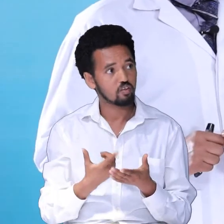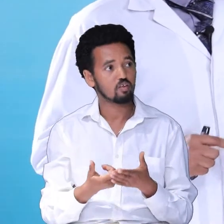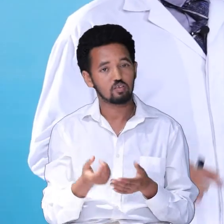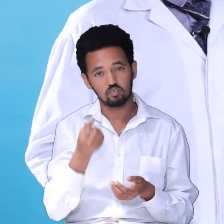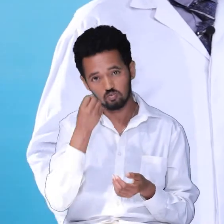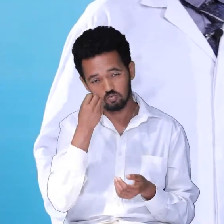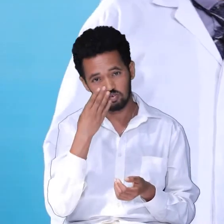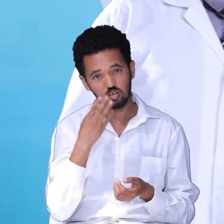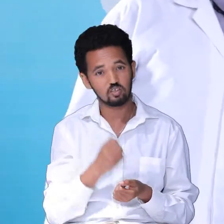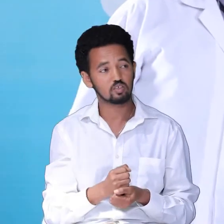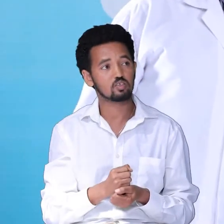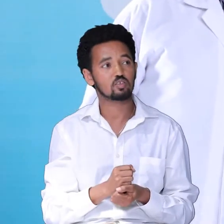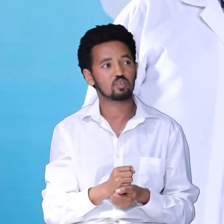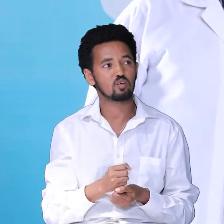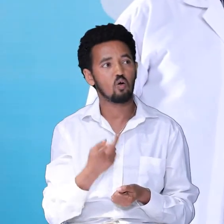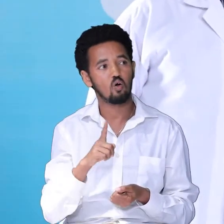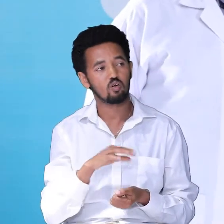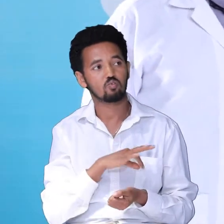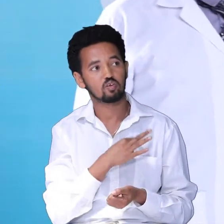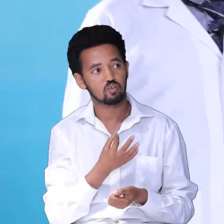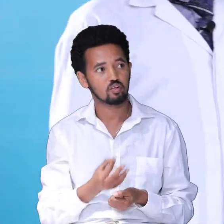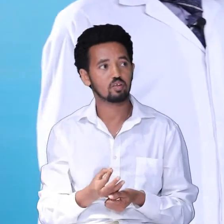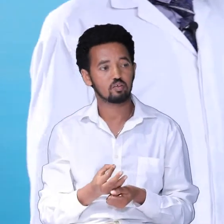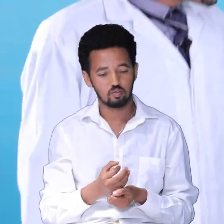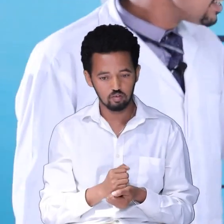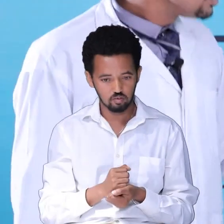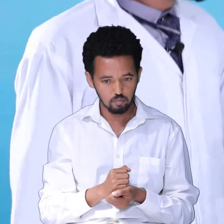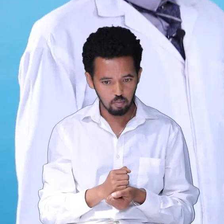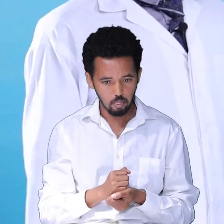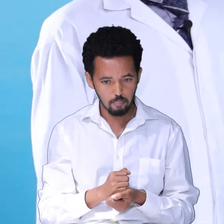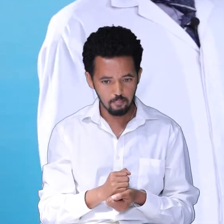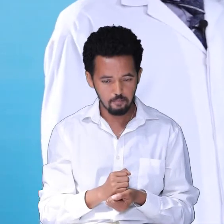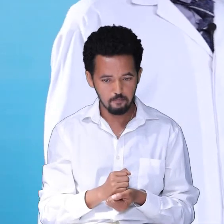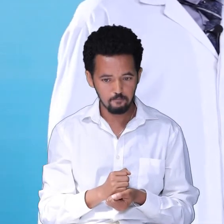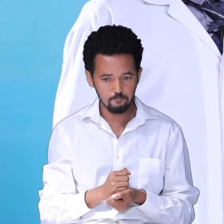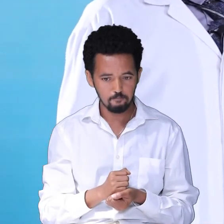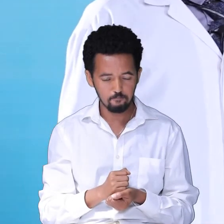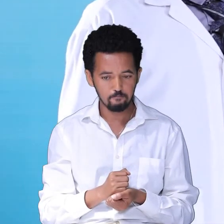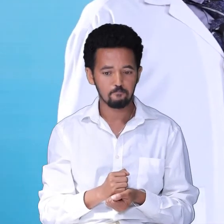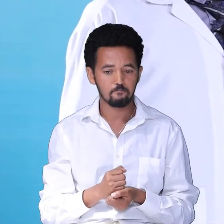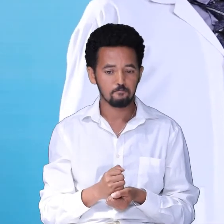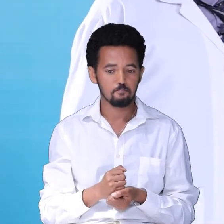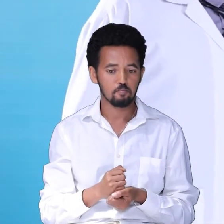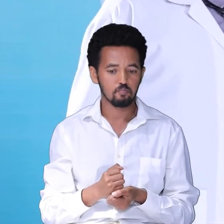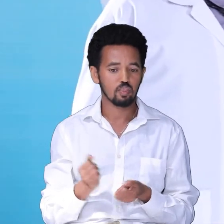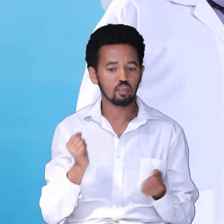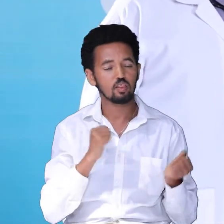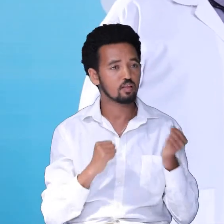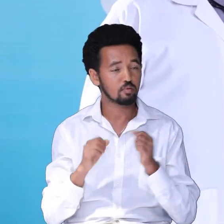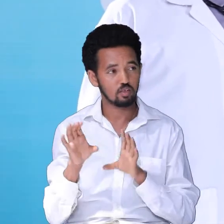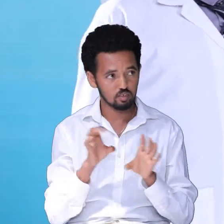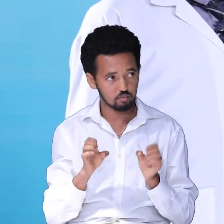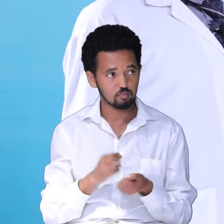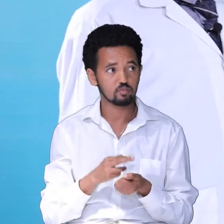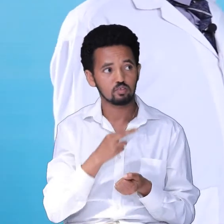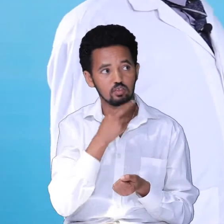French Empire into vast territory. In 1812, he invaded